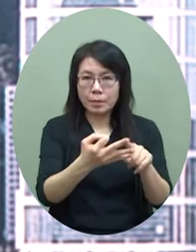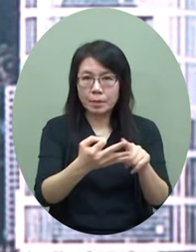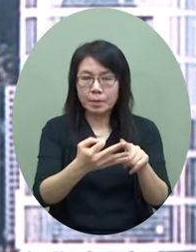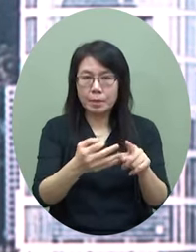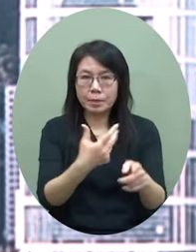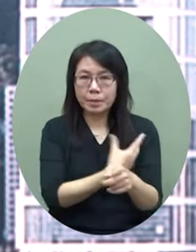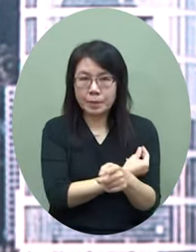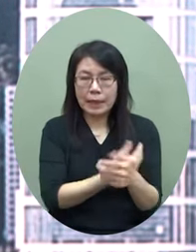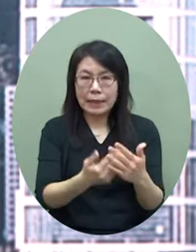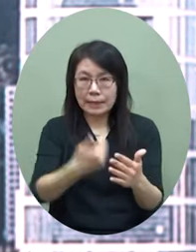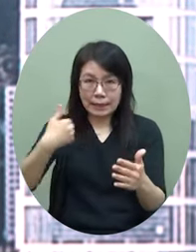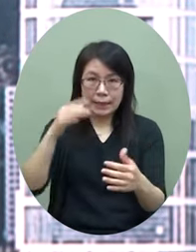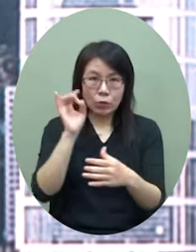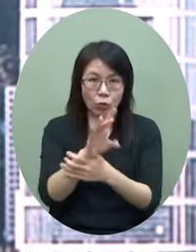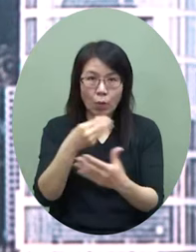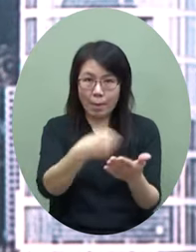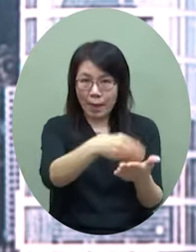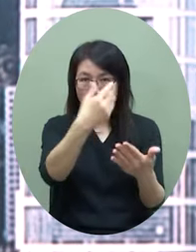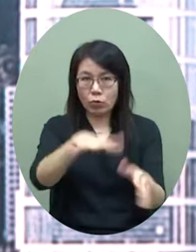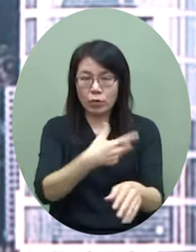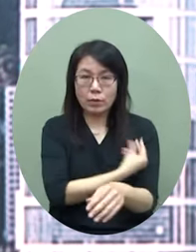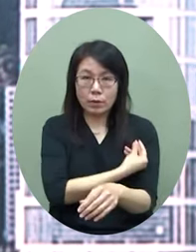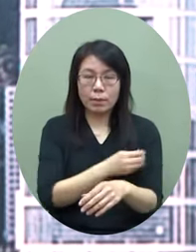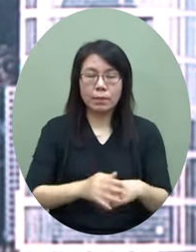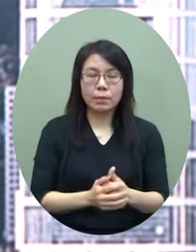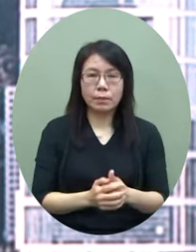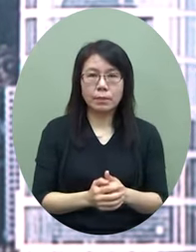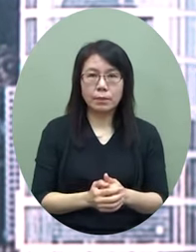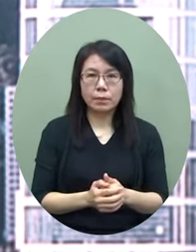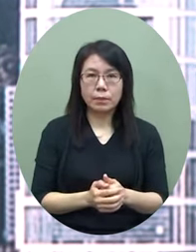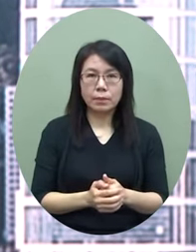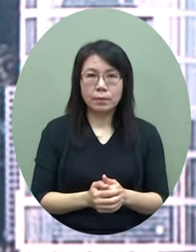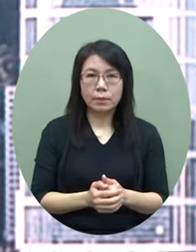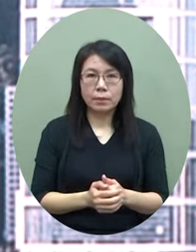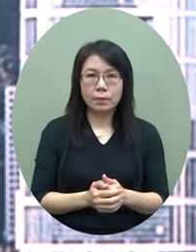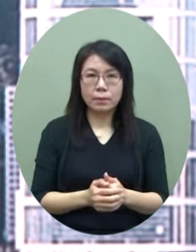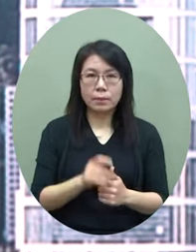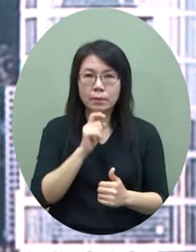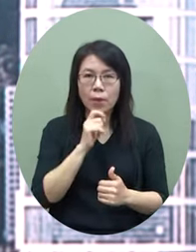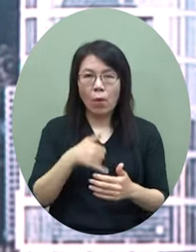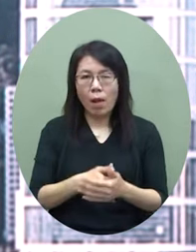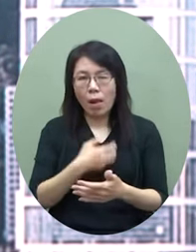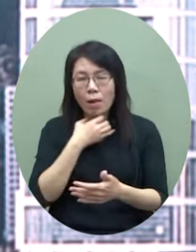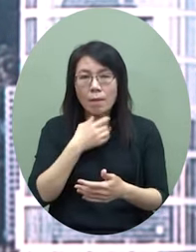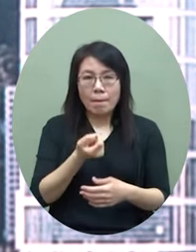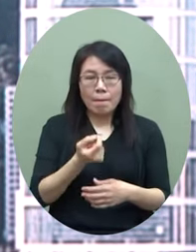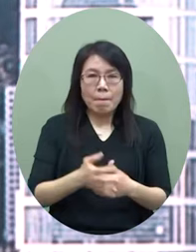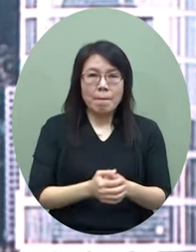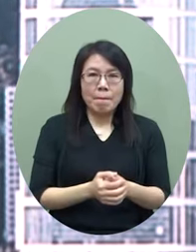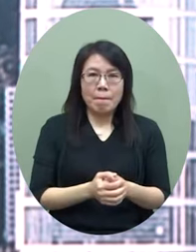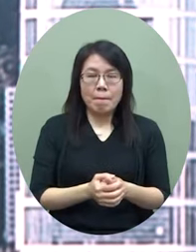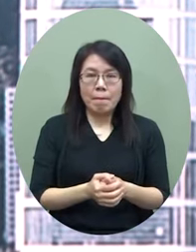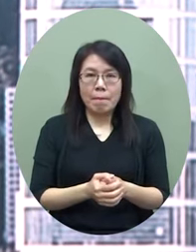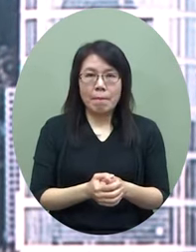so farthey all have a little bit of hiccupso to speakfor the one that has been authorised